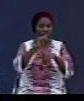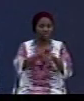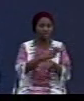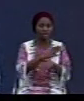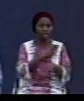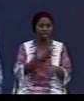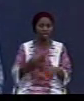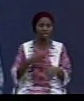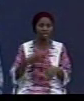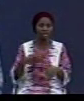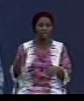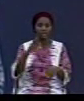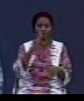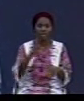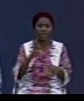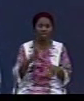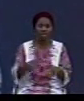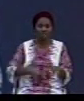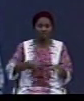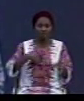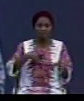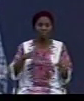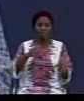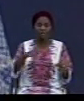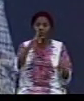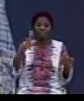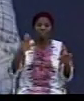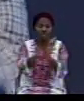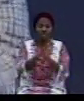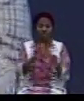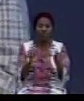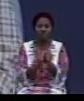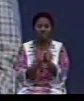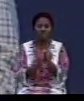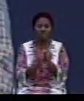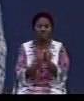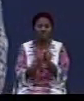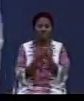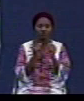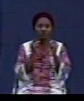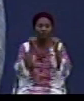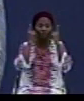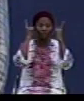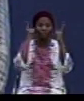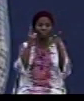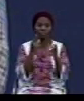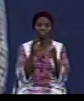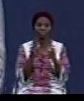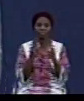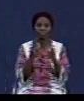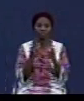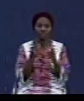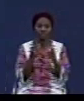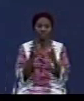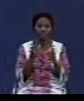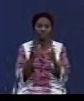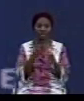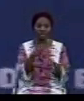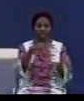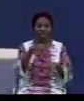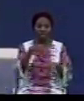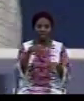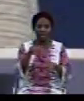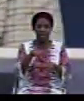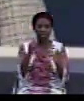filled with wonder and amazement at that which had happened unto him. Then in